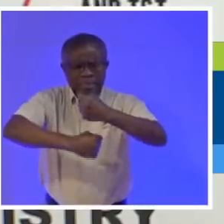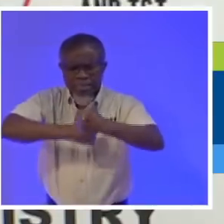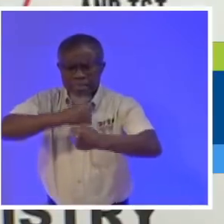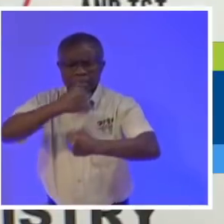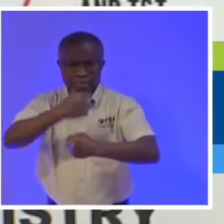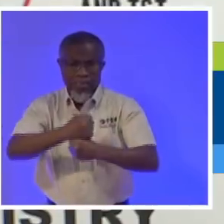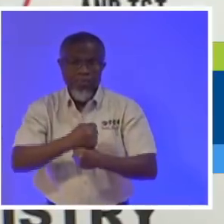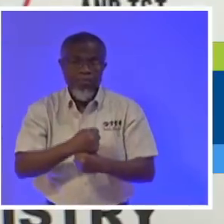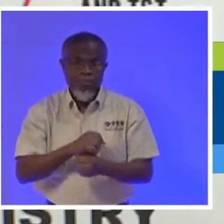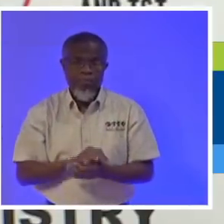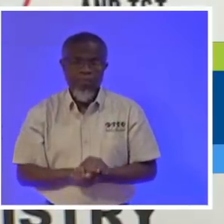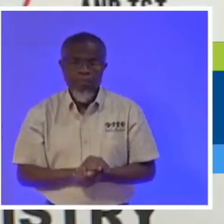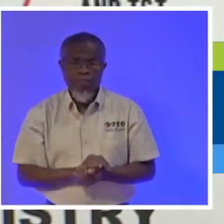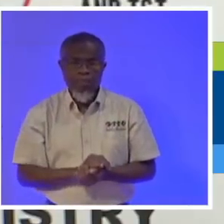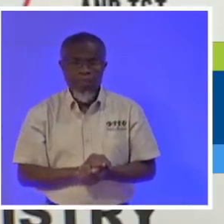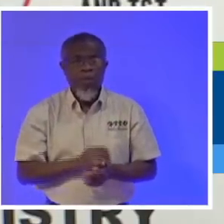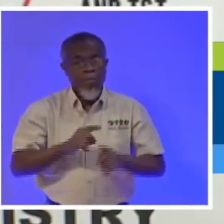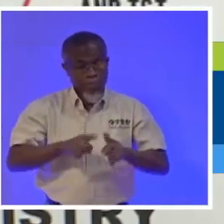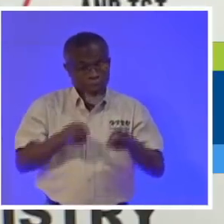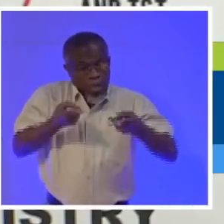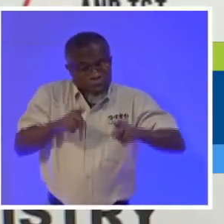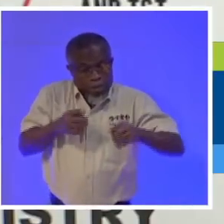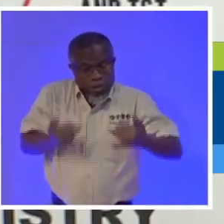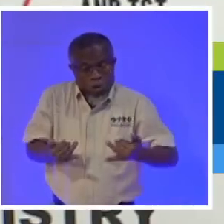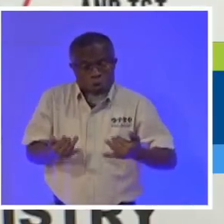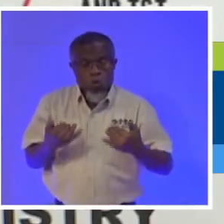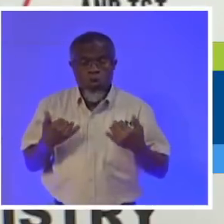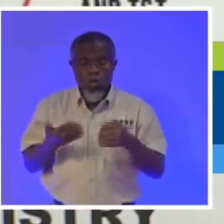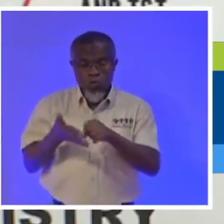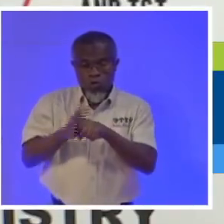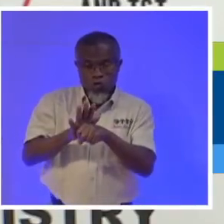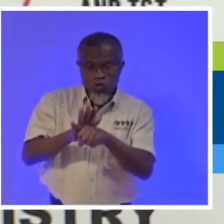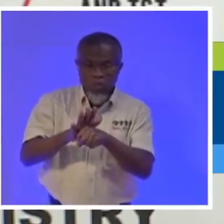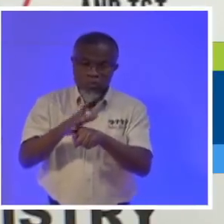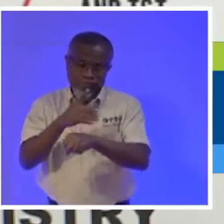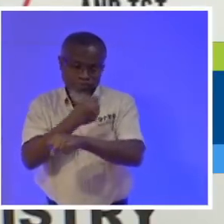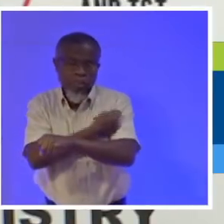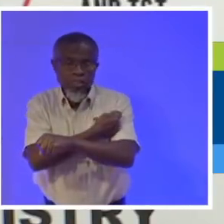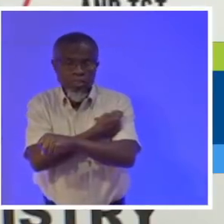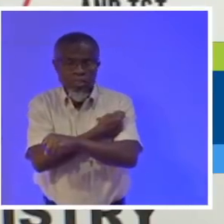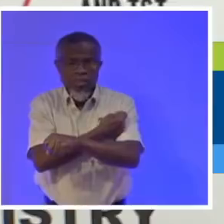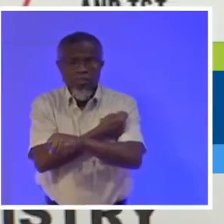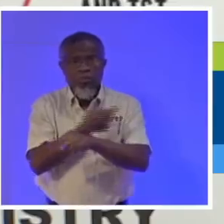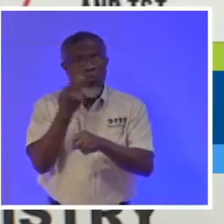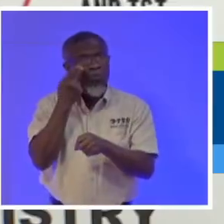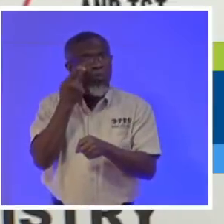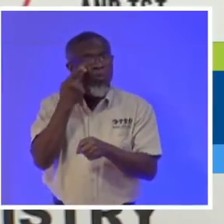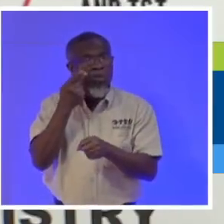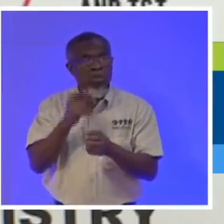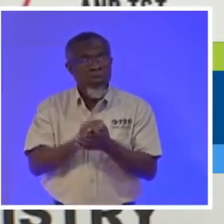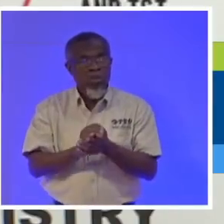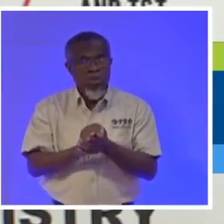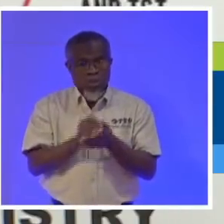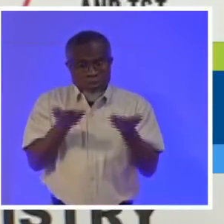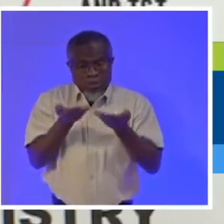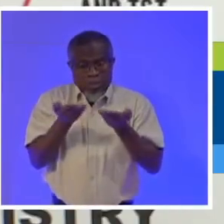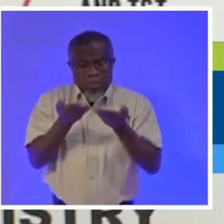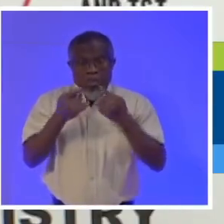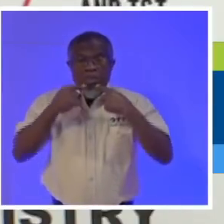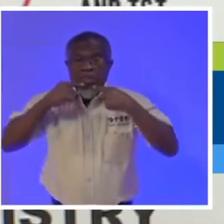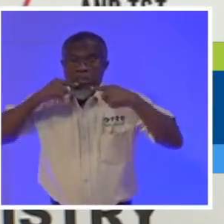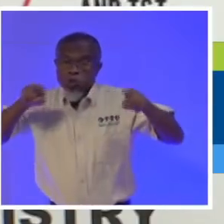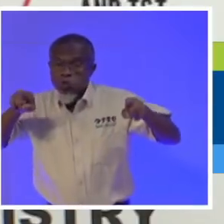with the COVID-19 vaccine, it is in the news, but